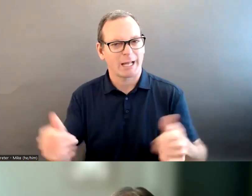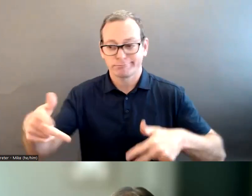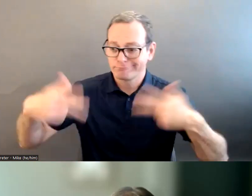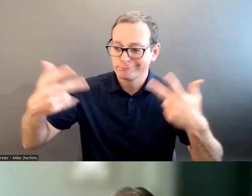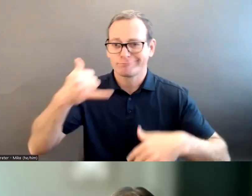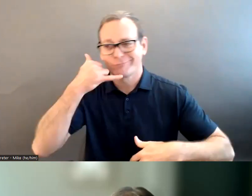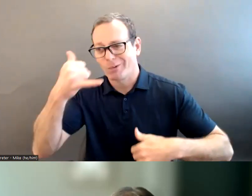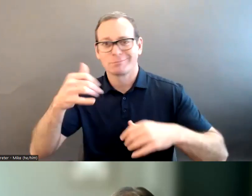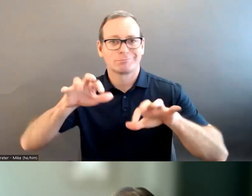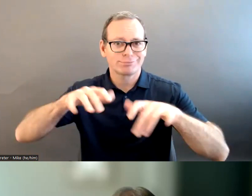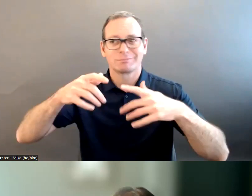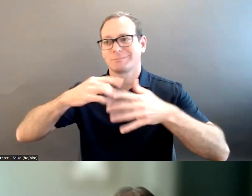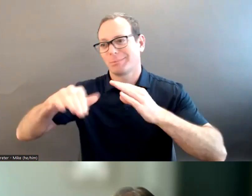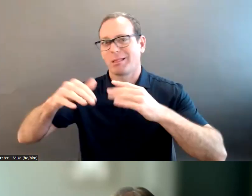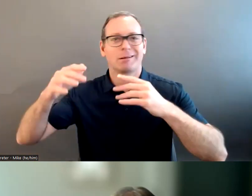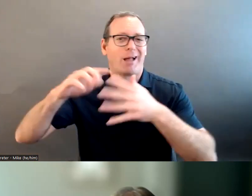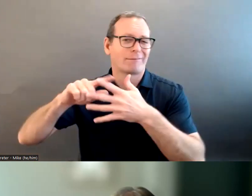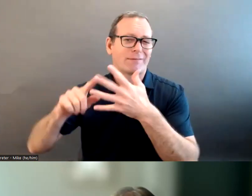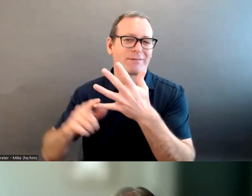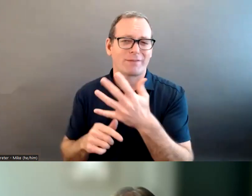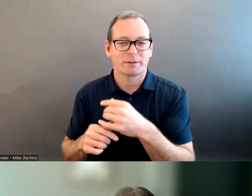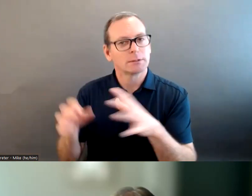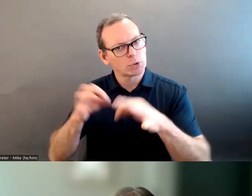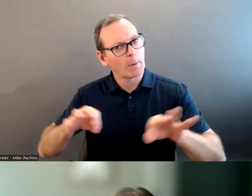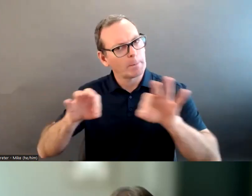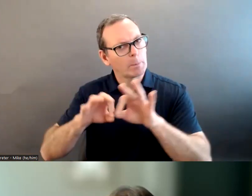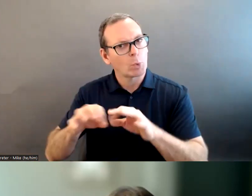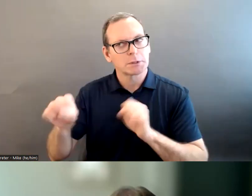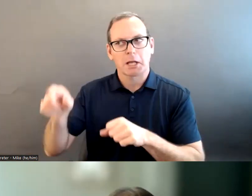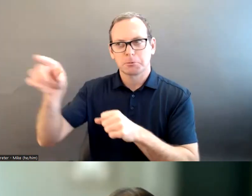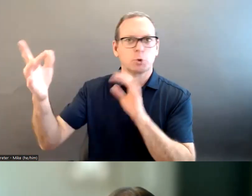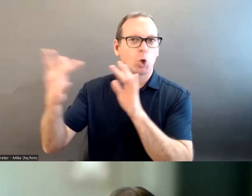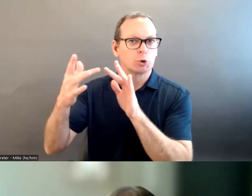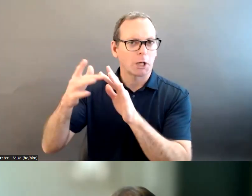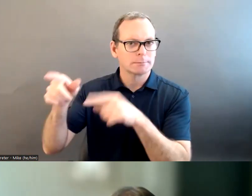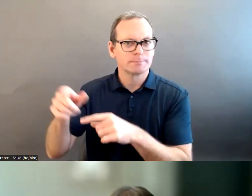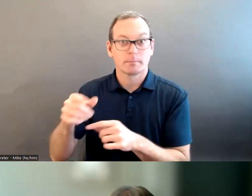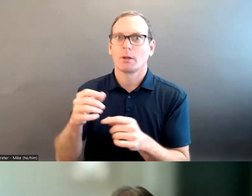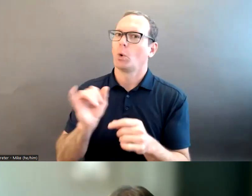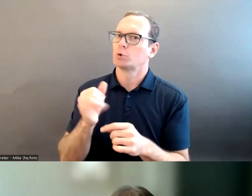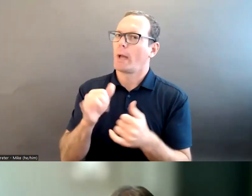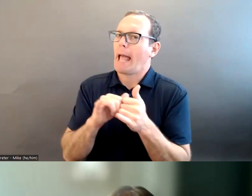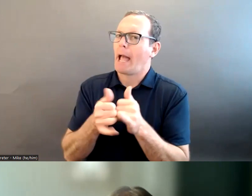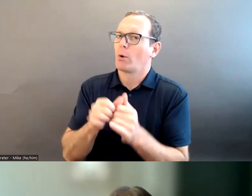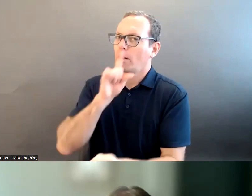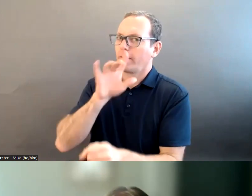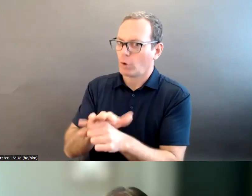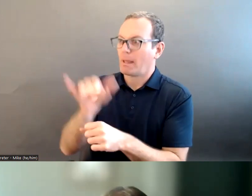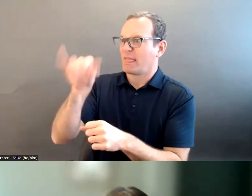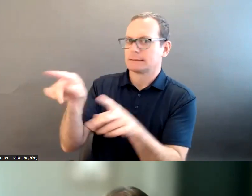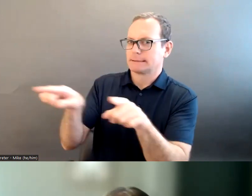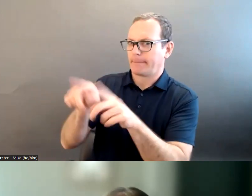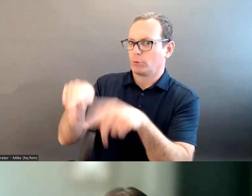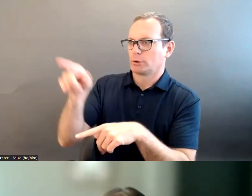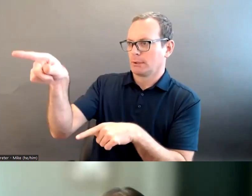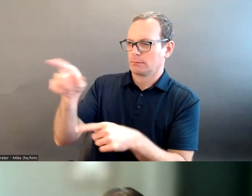but you got to reach them somehow and verify their identity. And so the legislation requires an attorney to be available